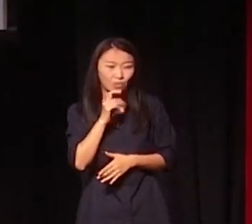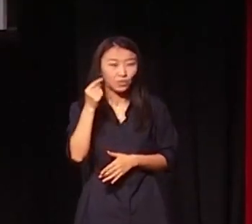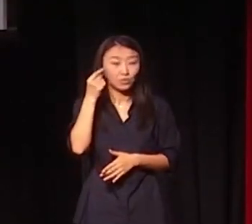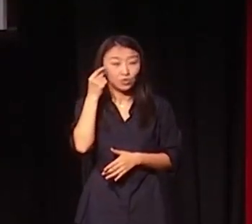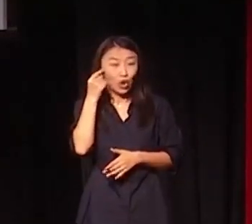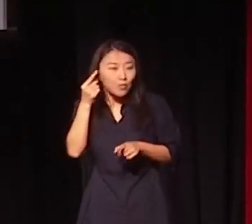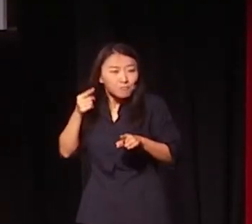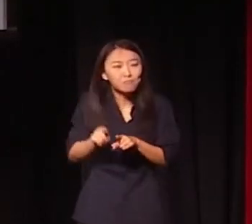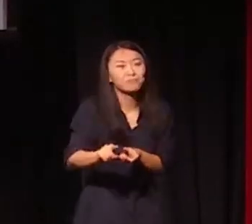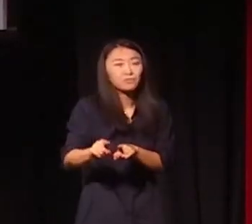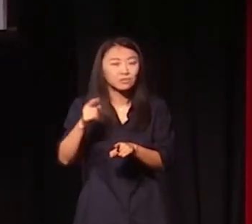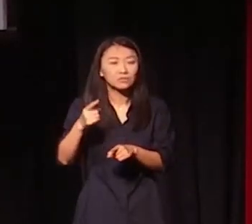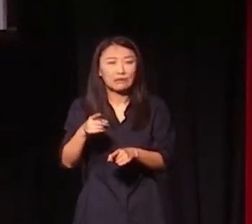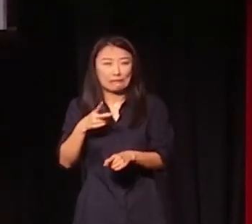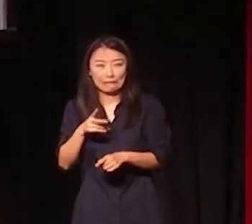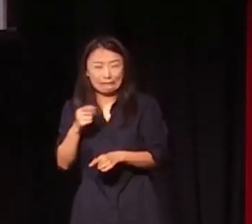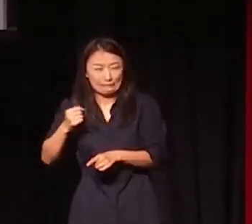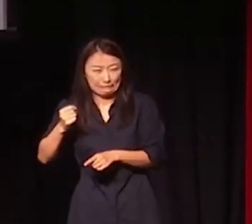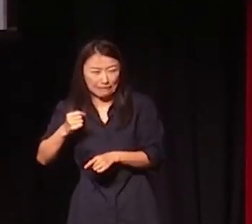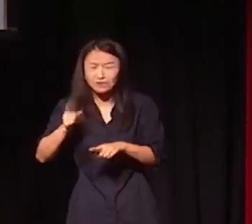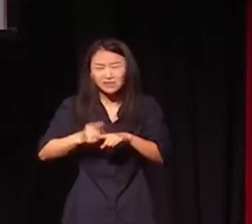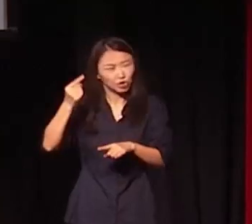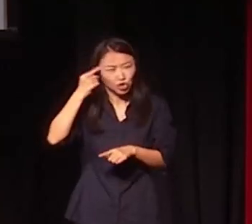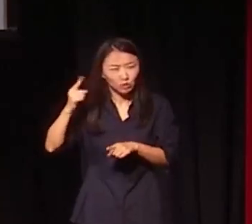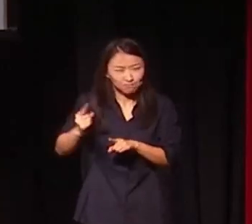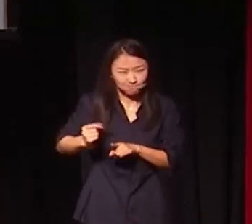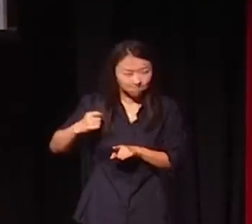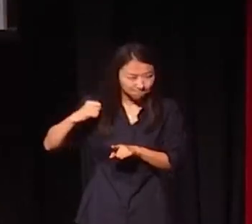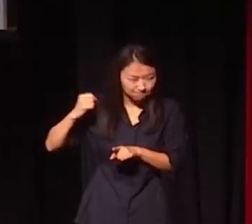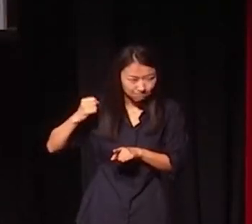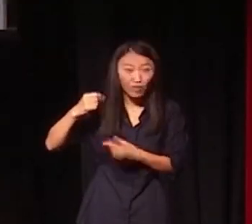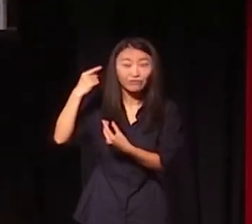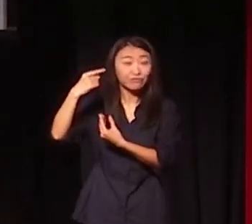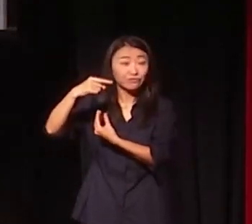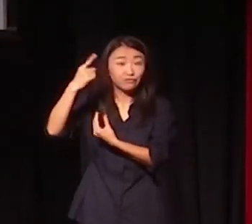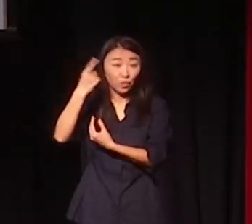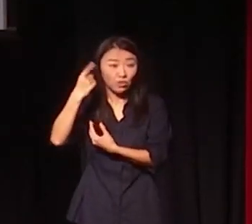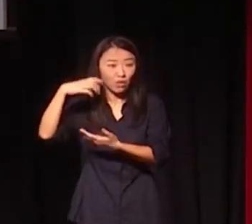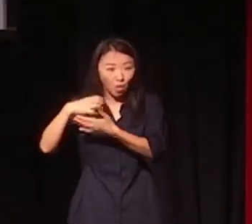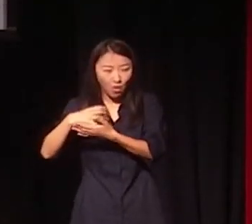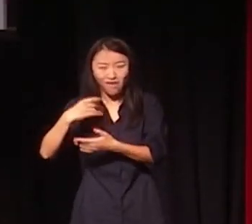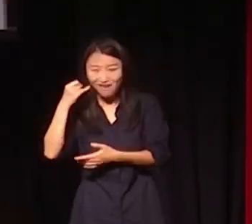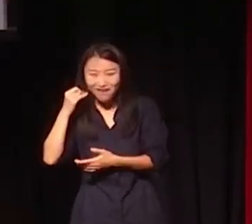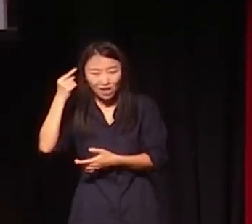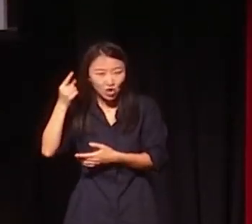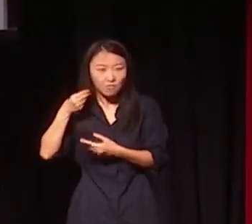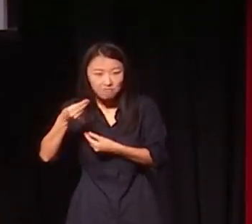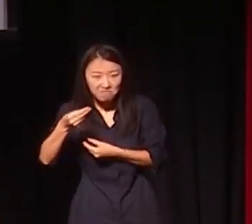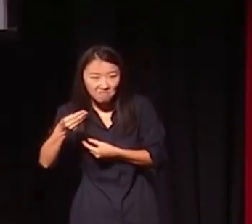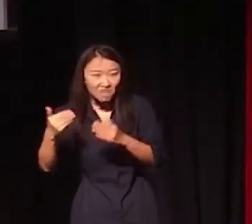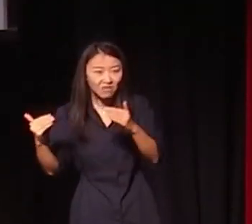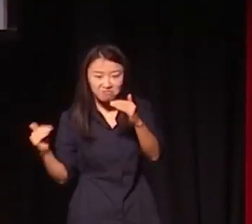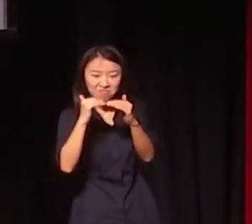of what the interpreters were doing at all. It's about they were trying to do their best to keep up in the classroom so that the deaf student could keep up. So sometimes what they were doing